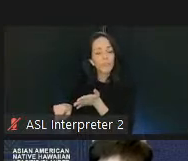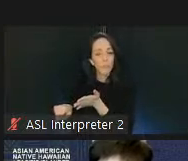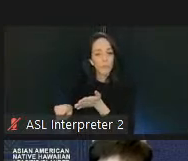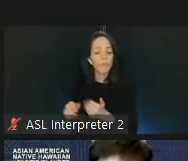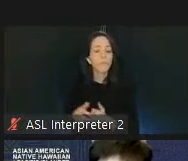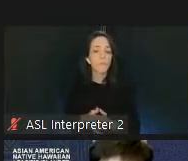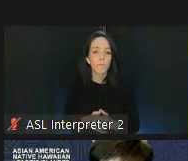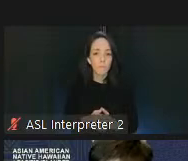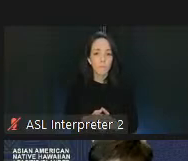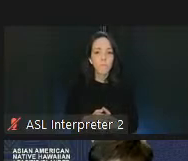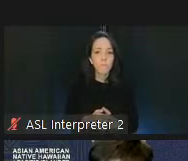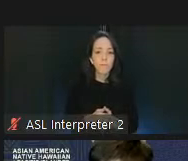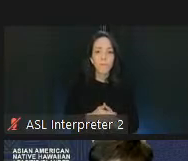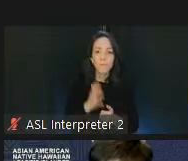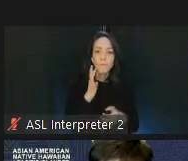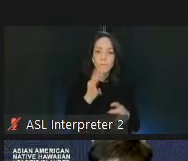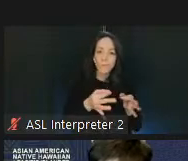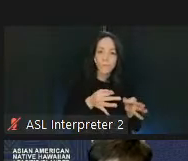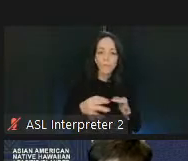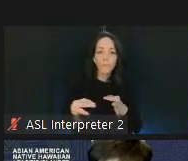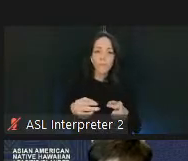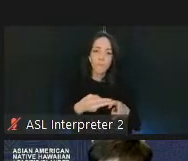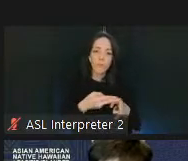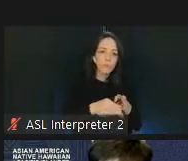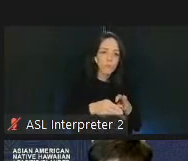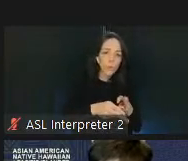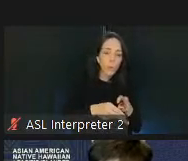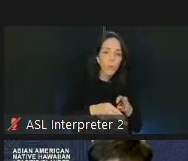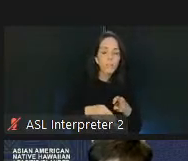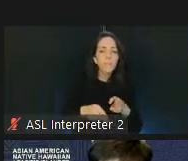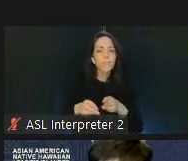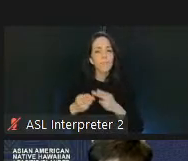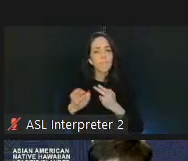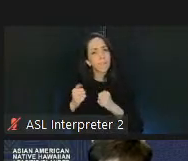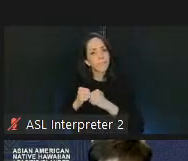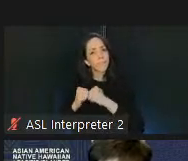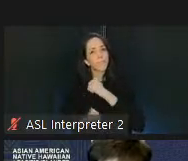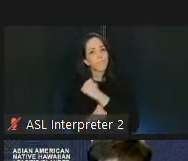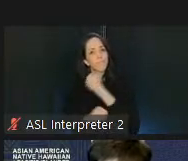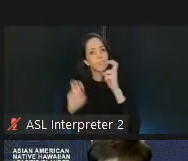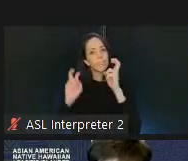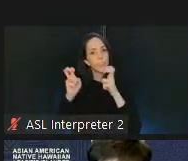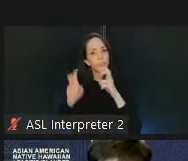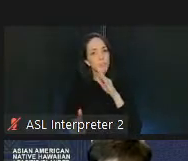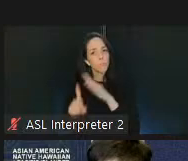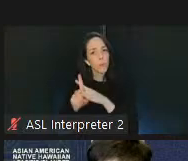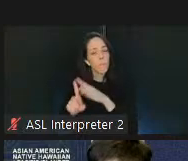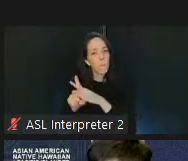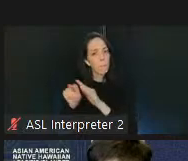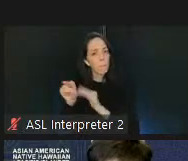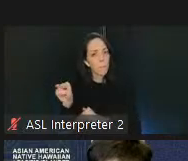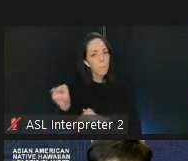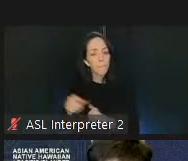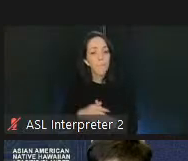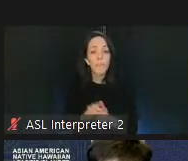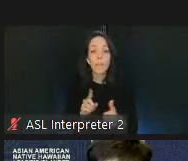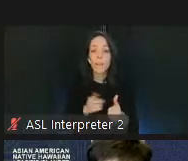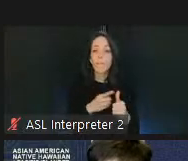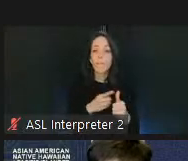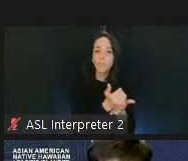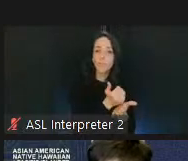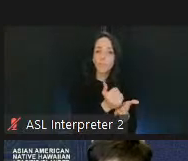I'll speak to both the short-term and structural issues as we go. First, let's look at the revenue